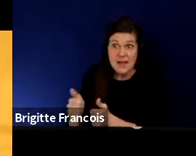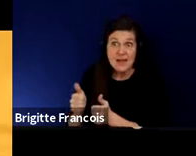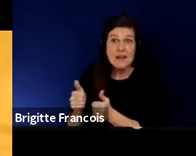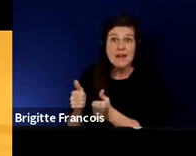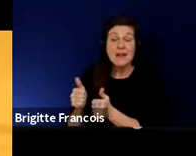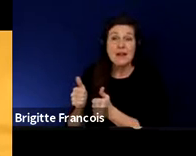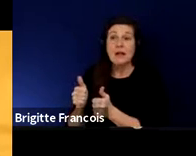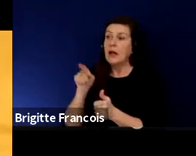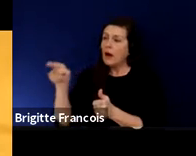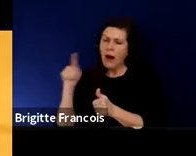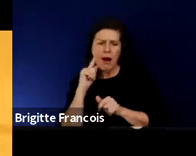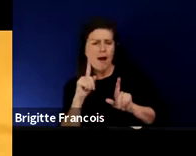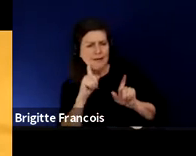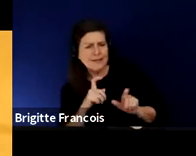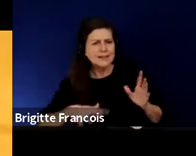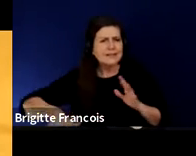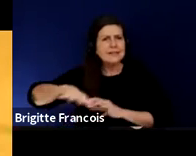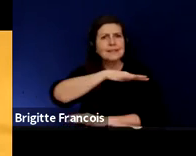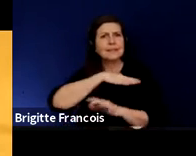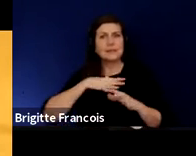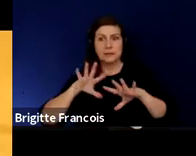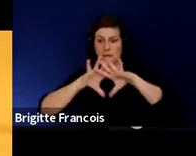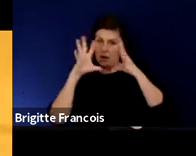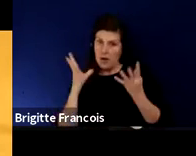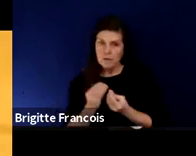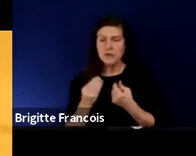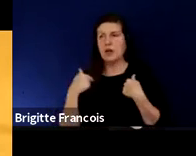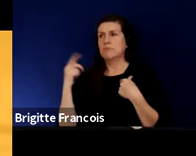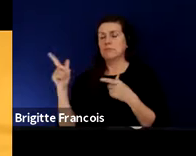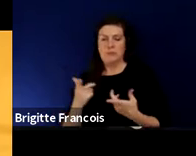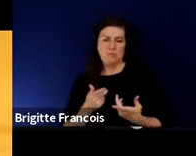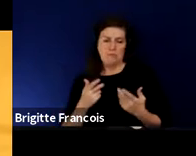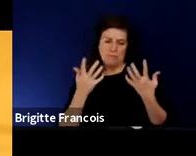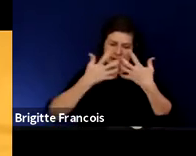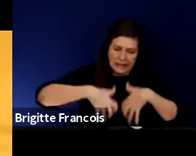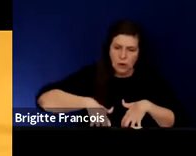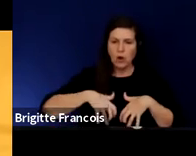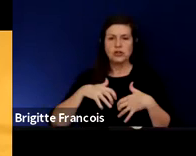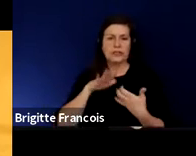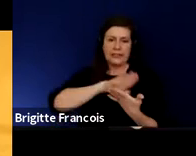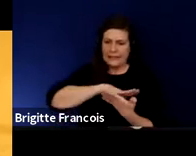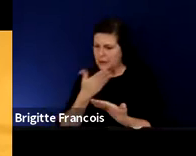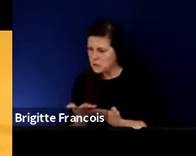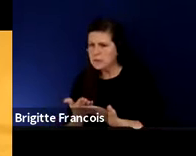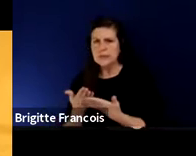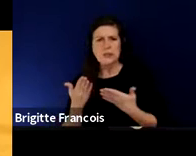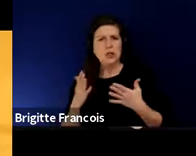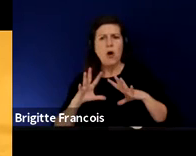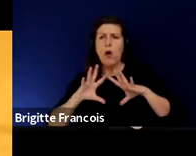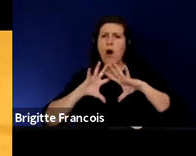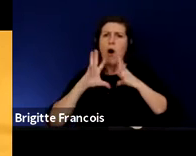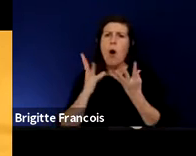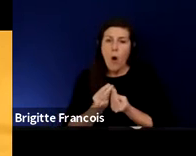around your testing environment, like transportation and interpretation, assistive technology, all of these things that needs to be there to